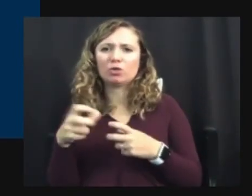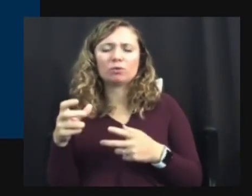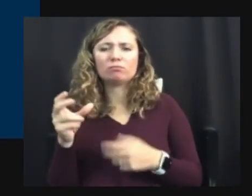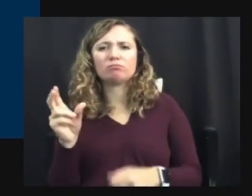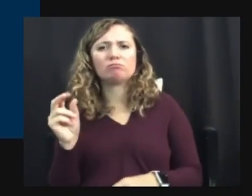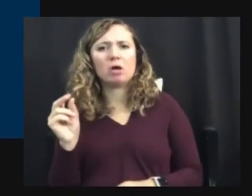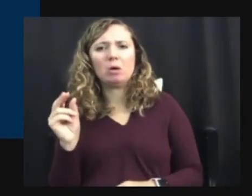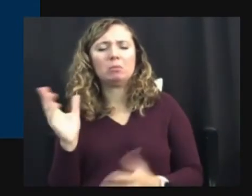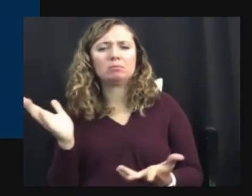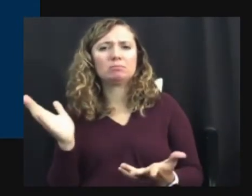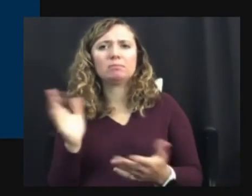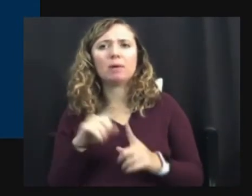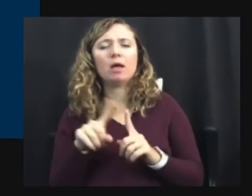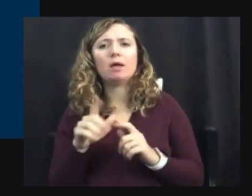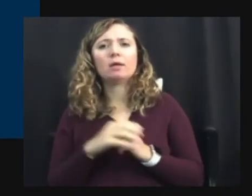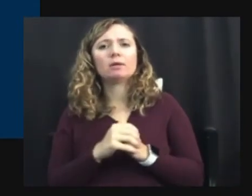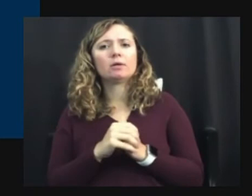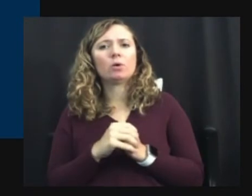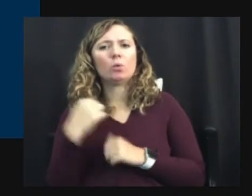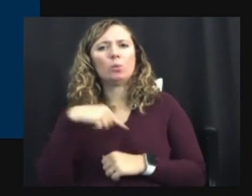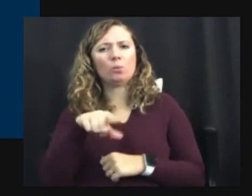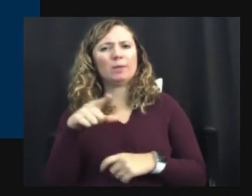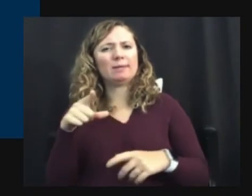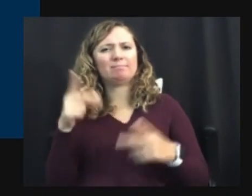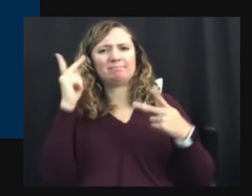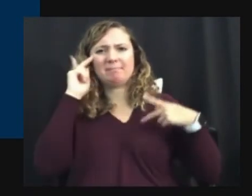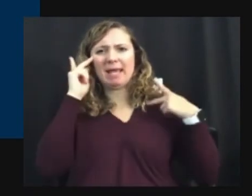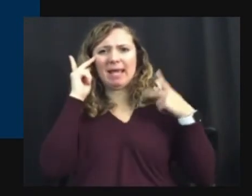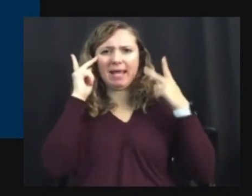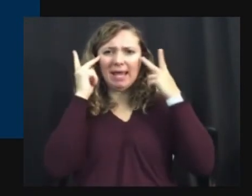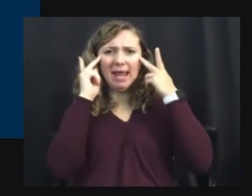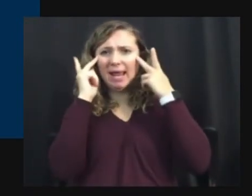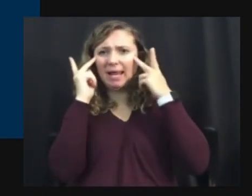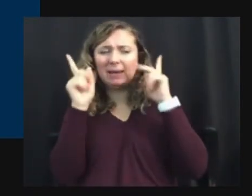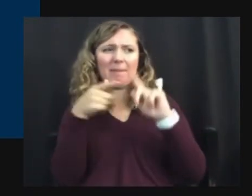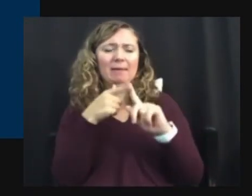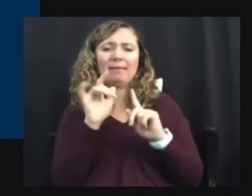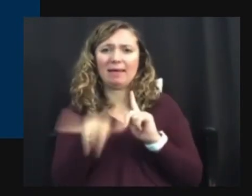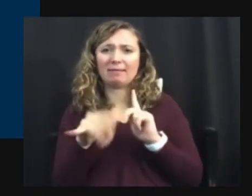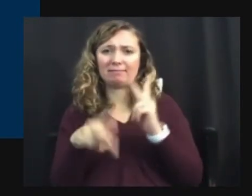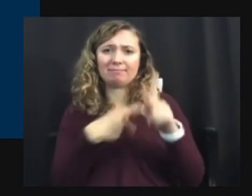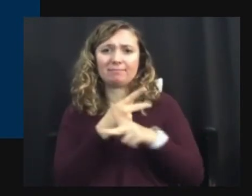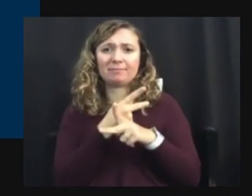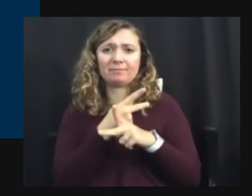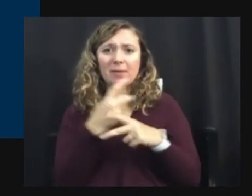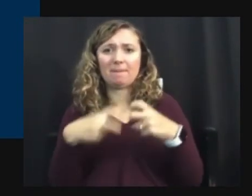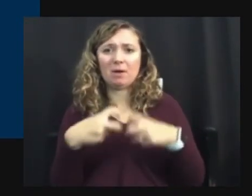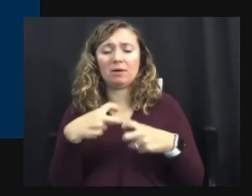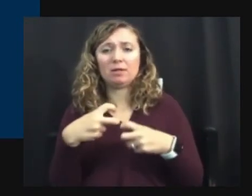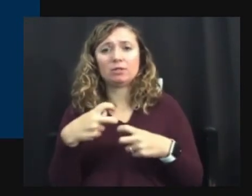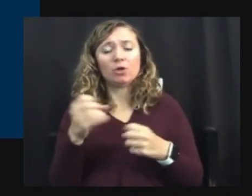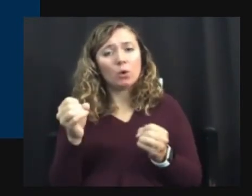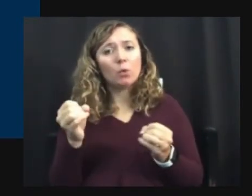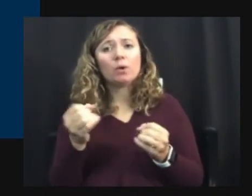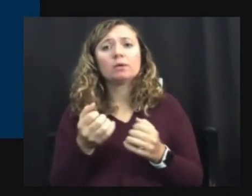not that big of a deal, but we panic over it. And so you're having your